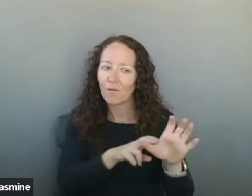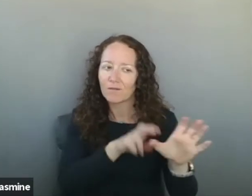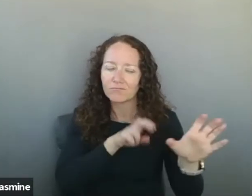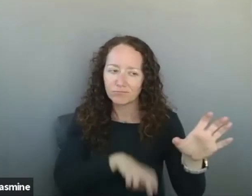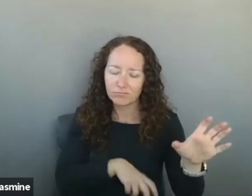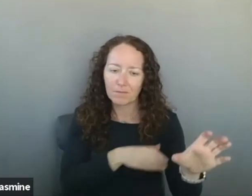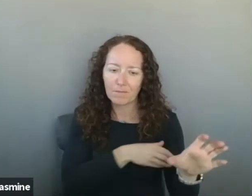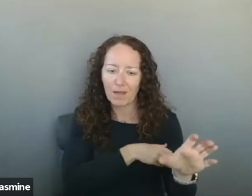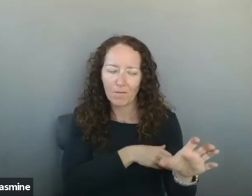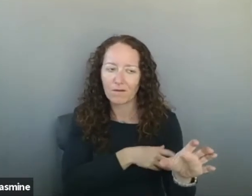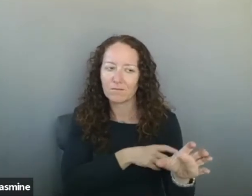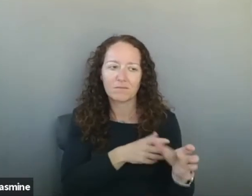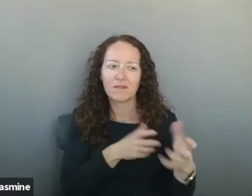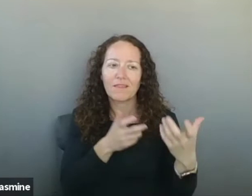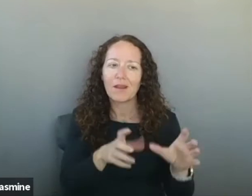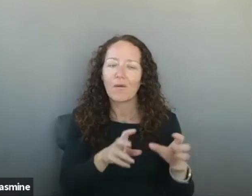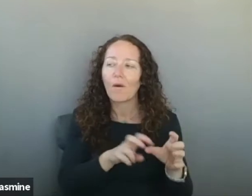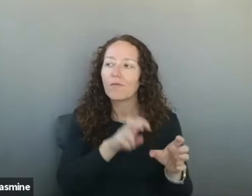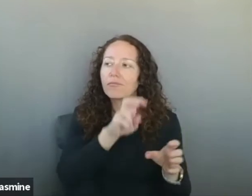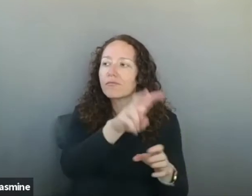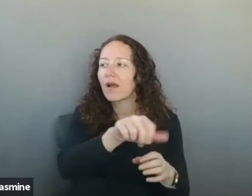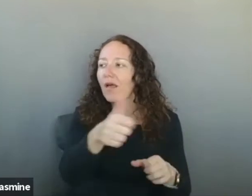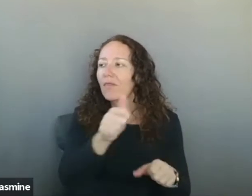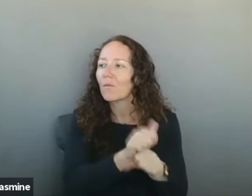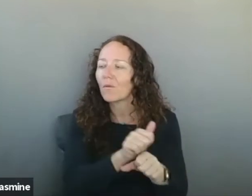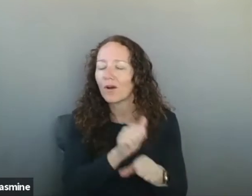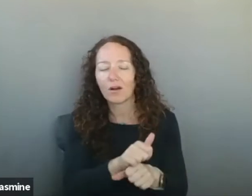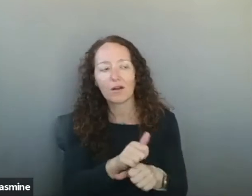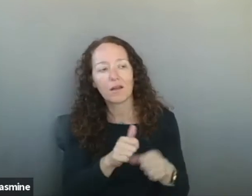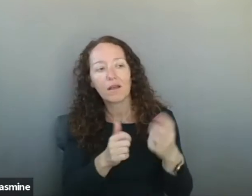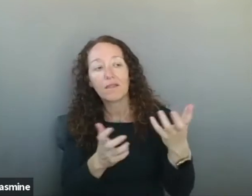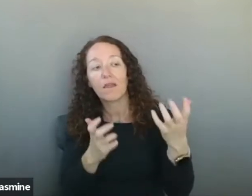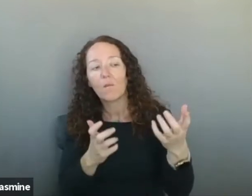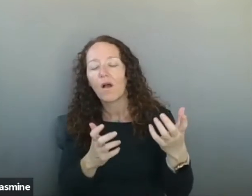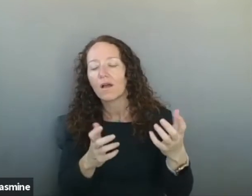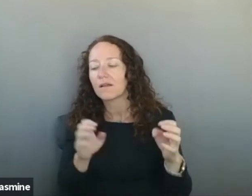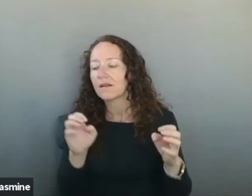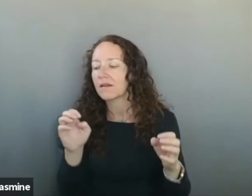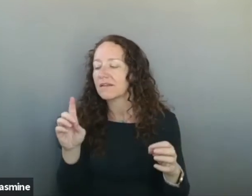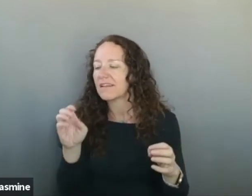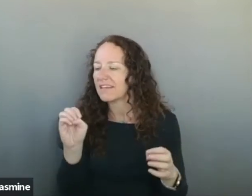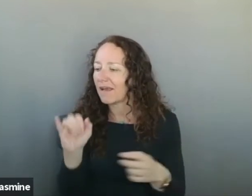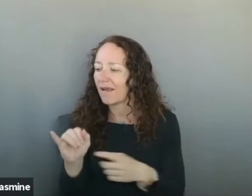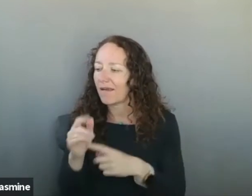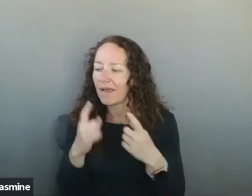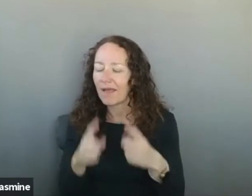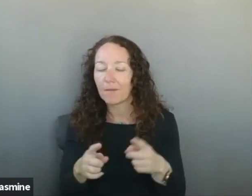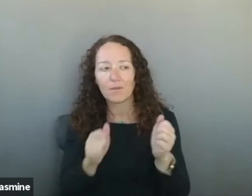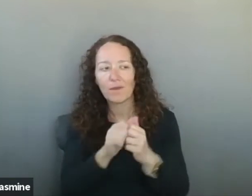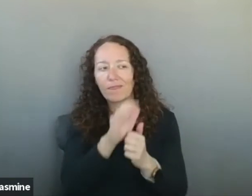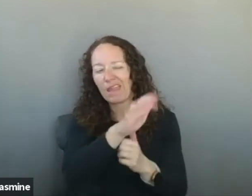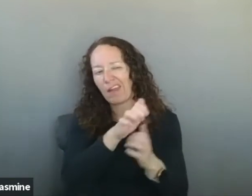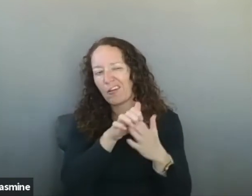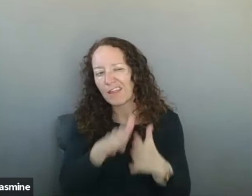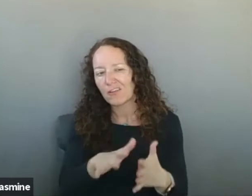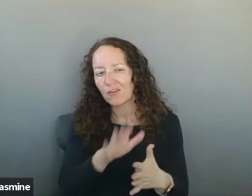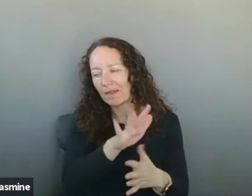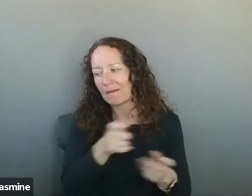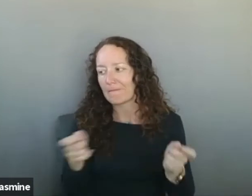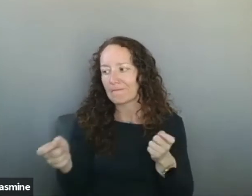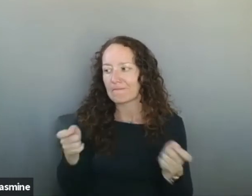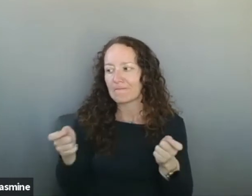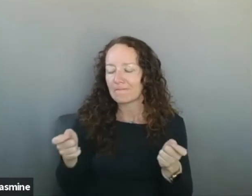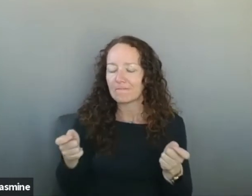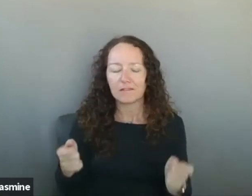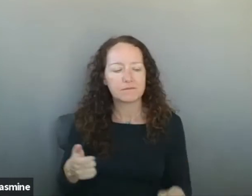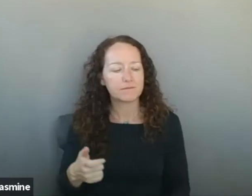equity, diversity, and inclusion to happen under their leadership, under their control. As George Lipset says, social inclusion